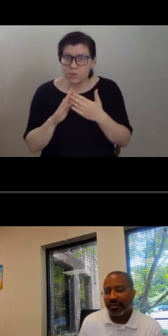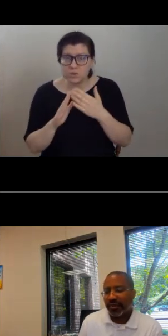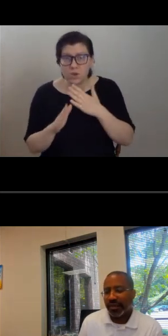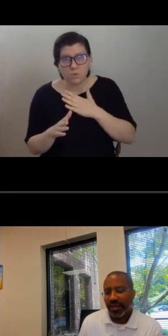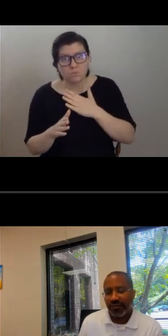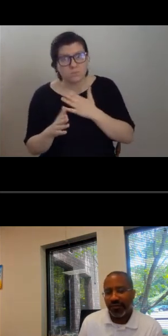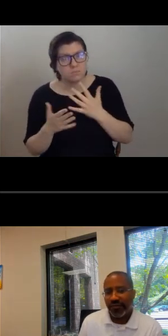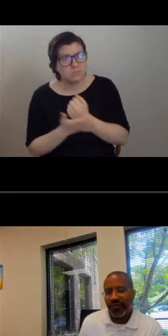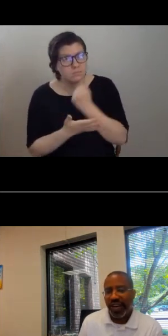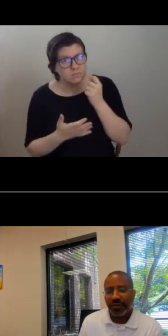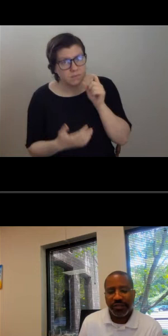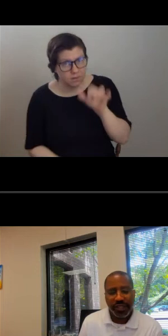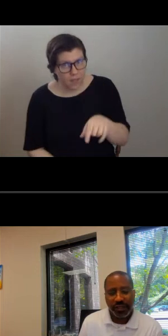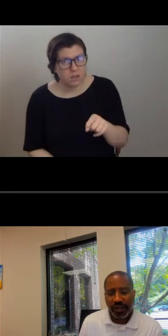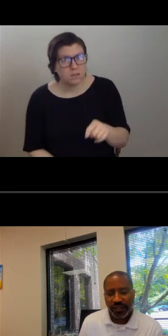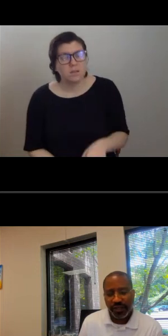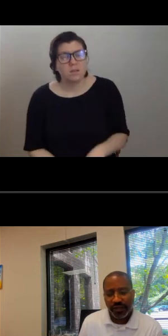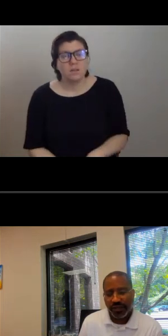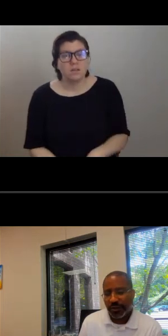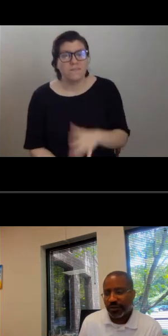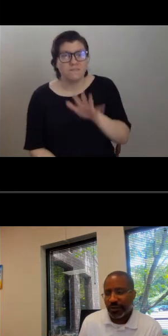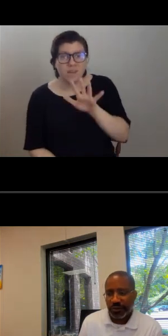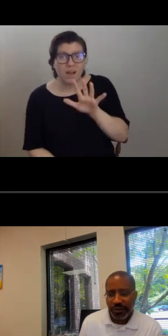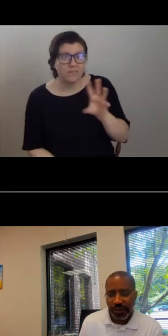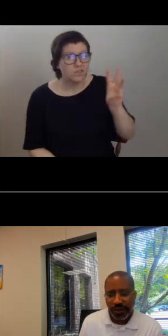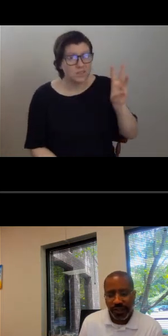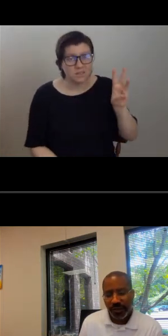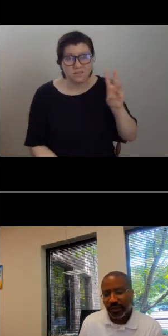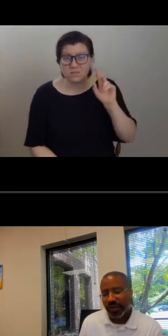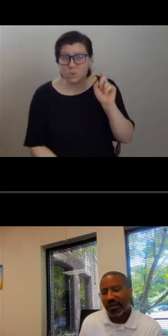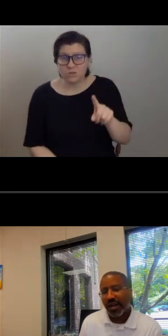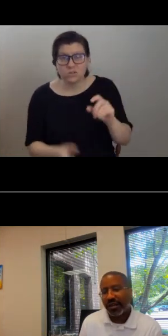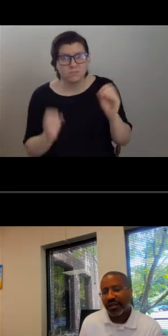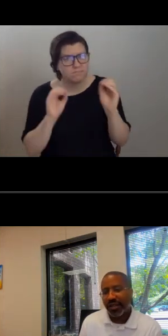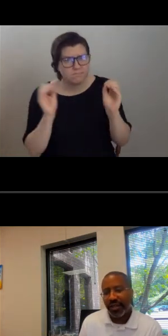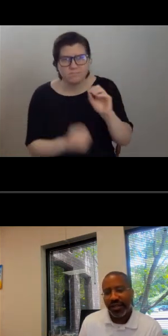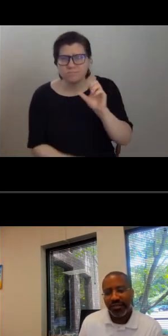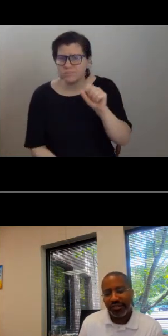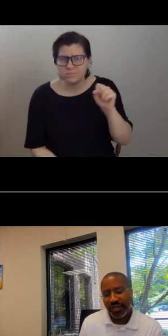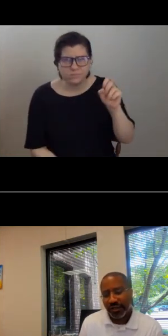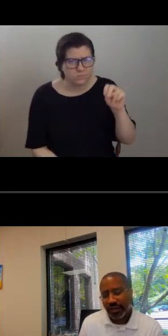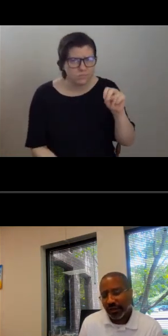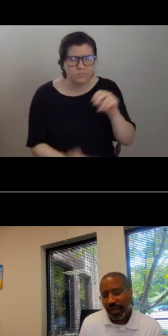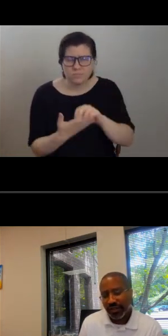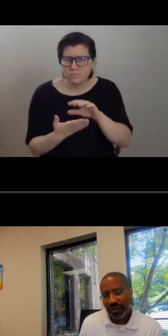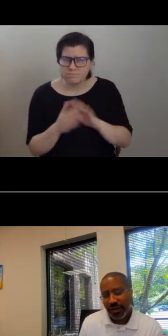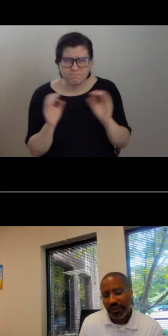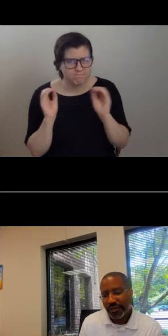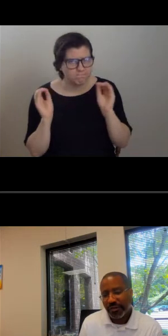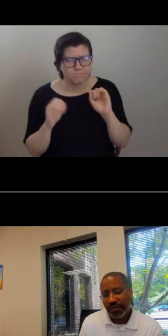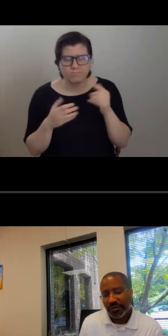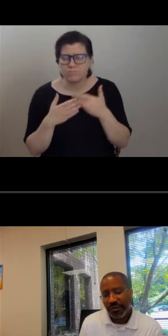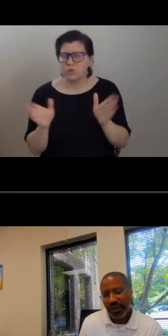that. There's only 5 or 6 questions, no social security number required. Just general information about you, I